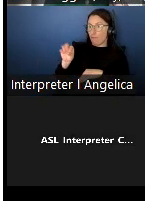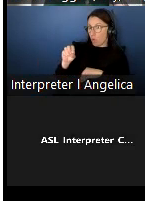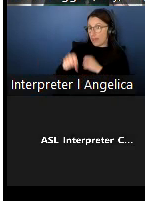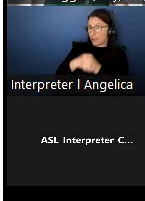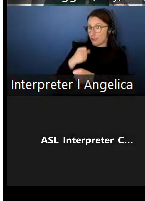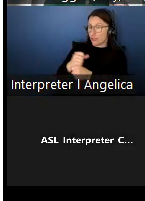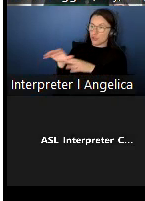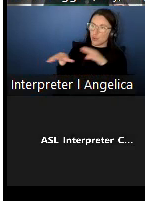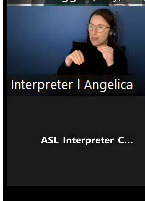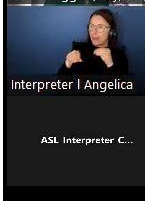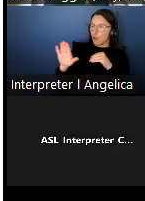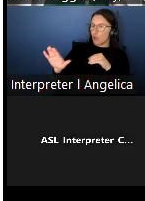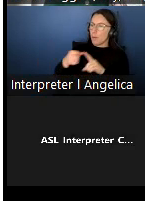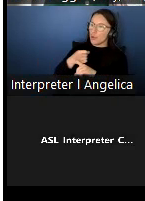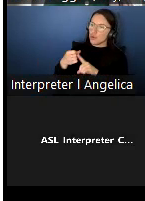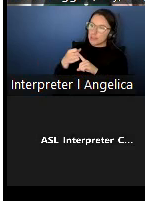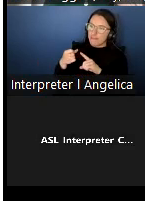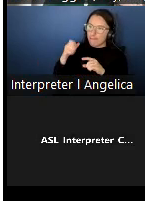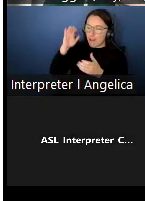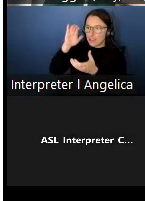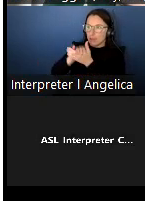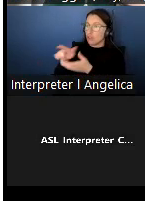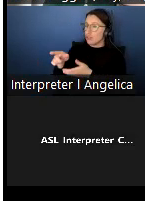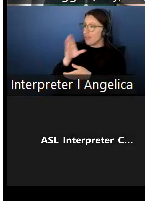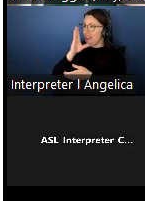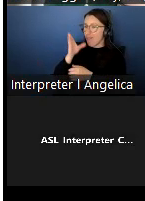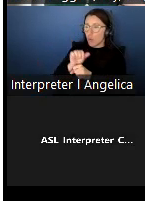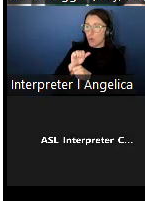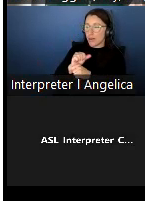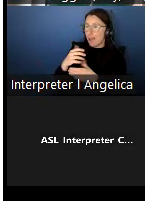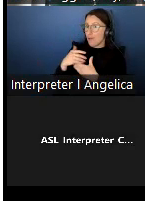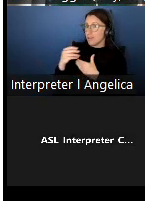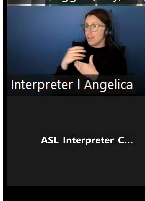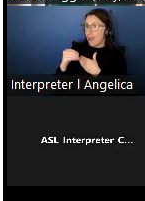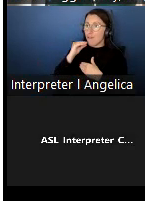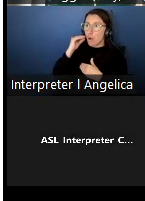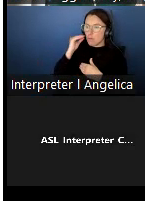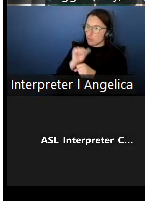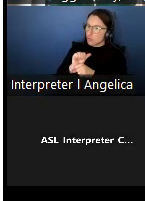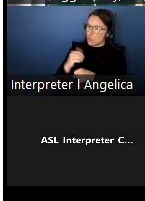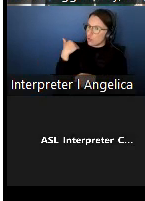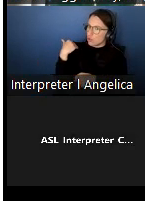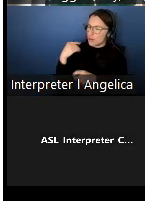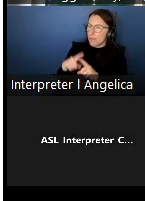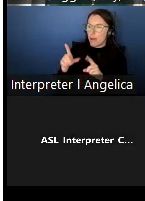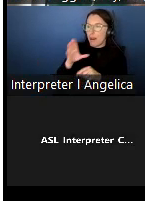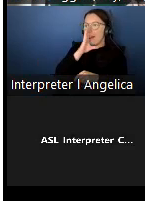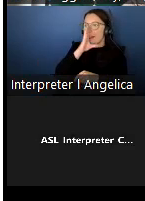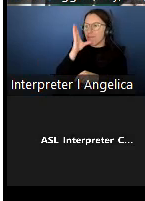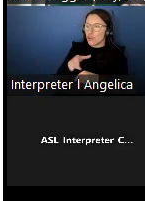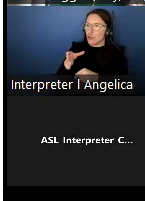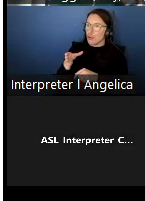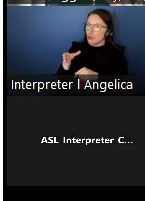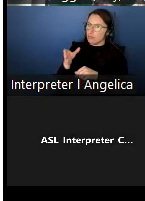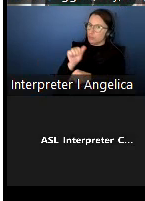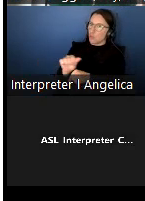abusive husband. She had never worked outside the home. So worked, obviously, but had never held a job